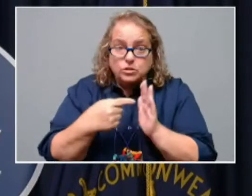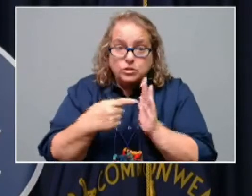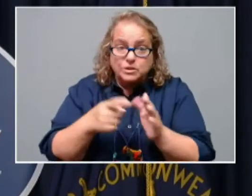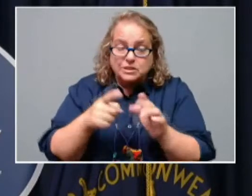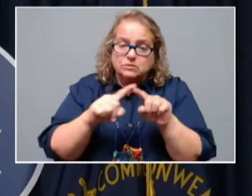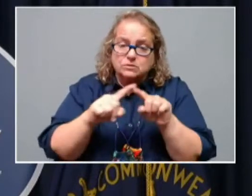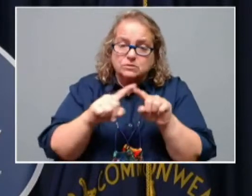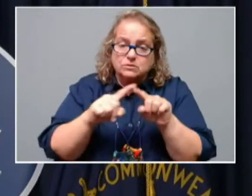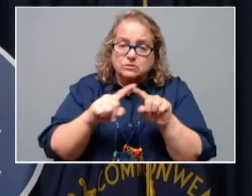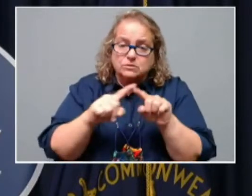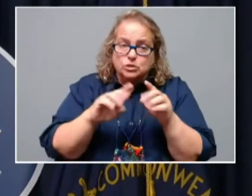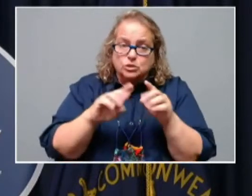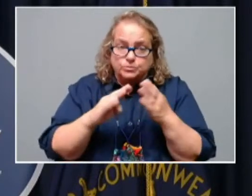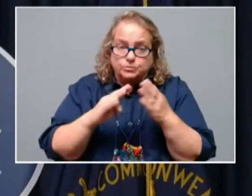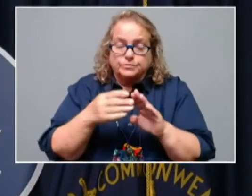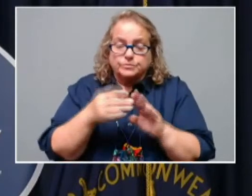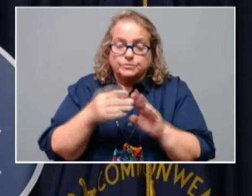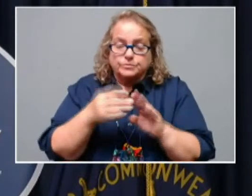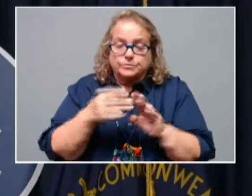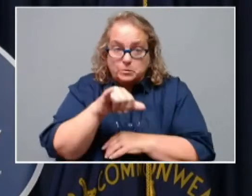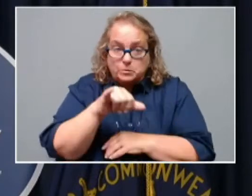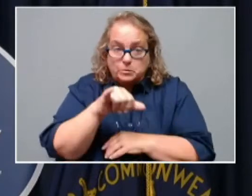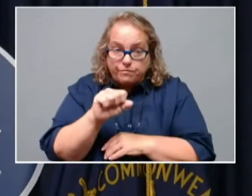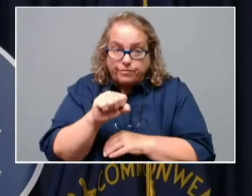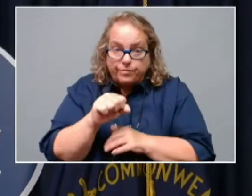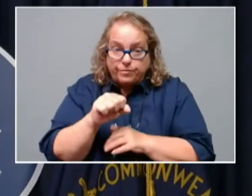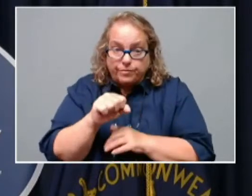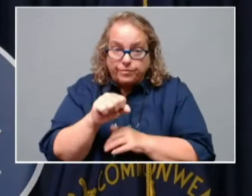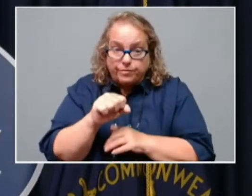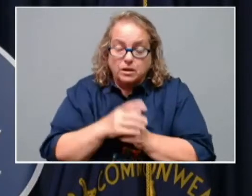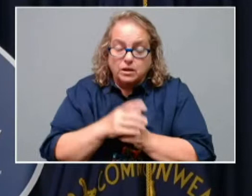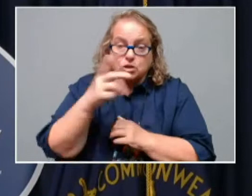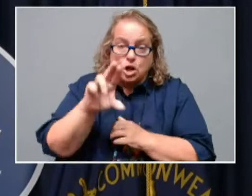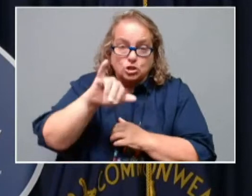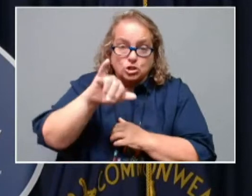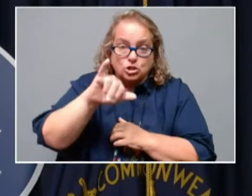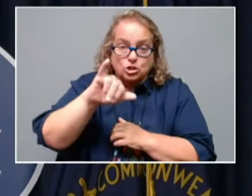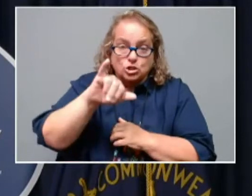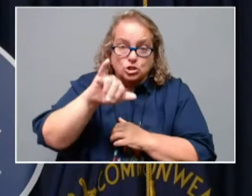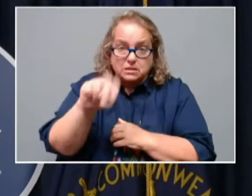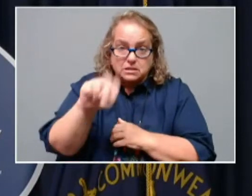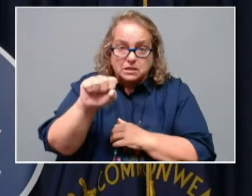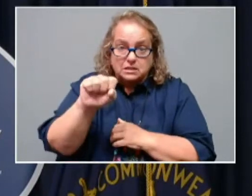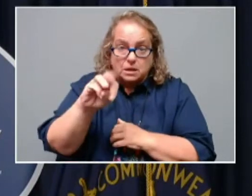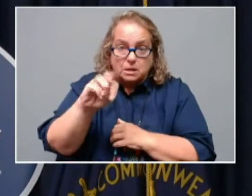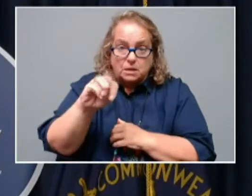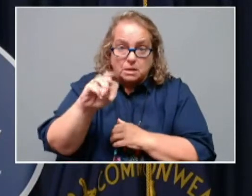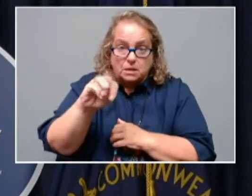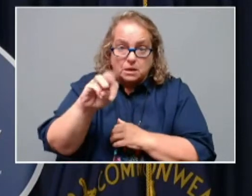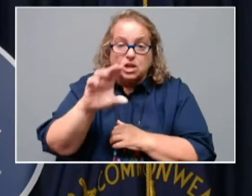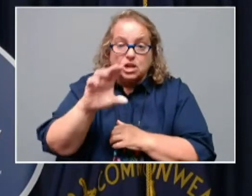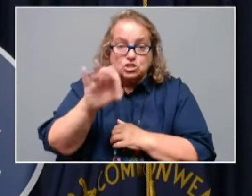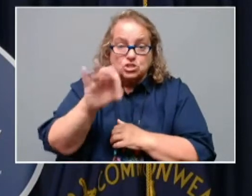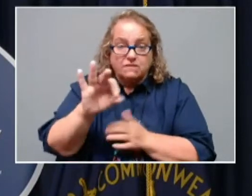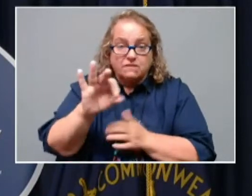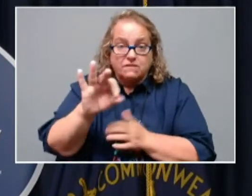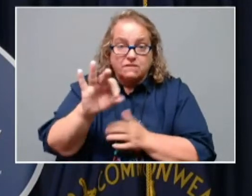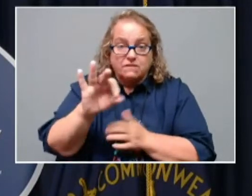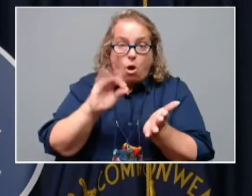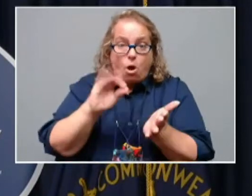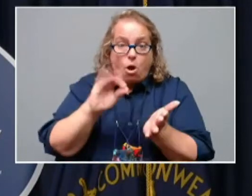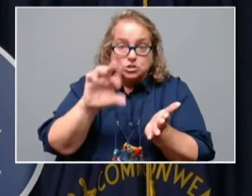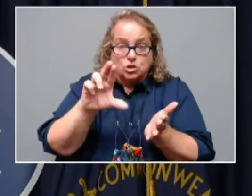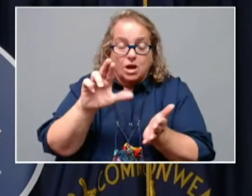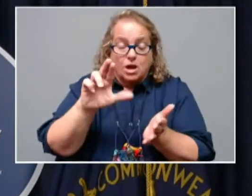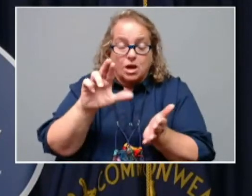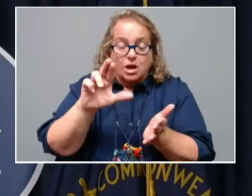communities. This is Dr. Jason Smith, Chief Medical Officer of U of L, who's sharing his message via video on